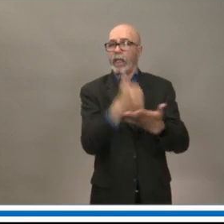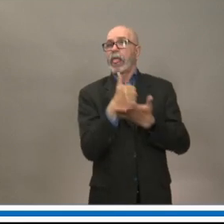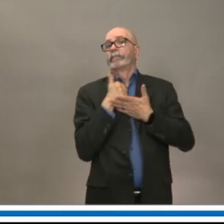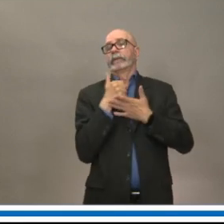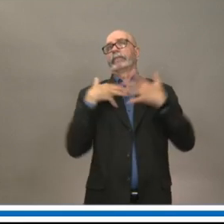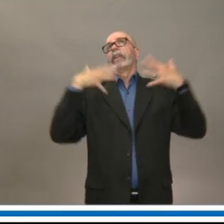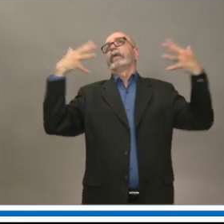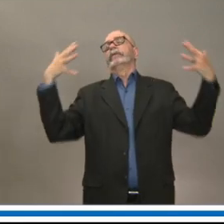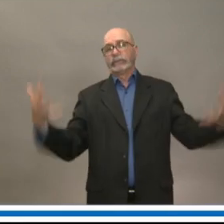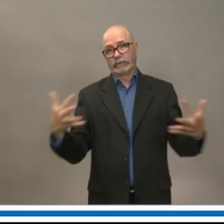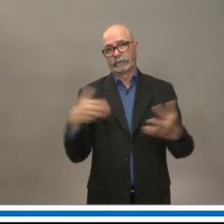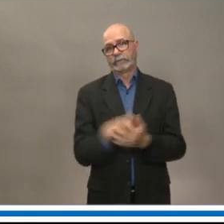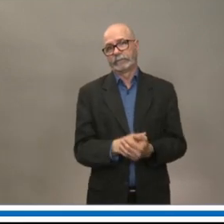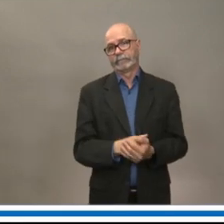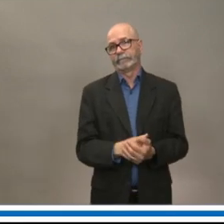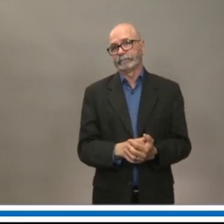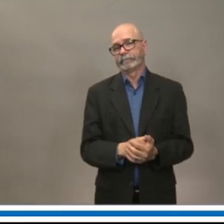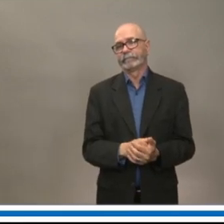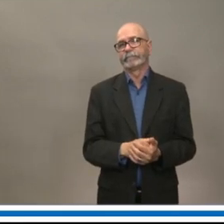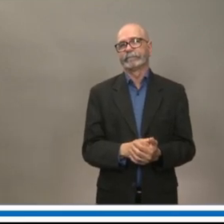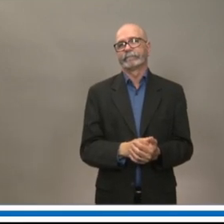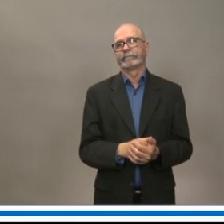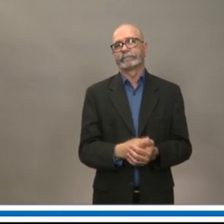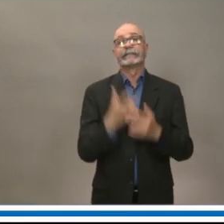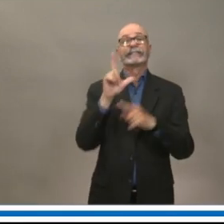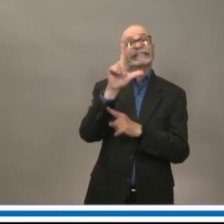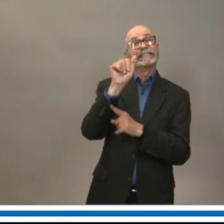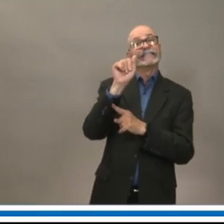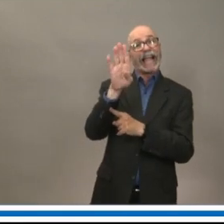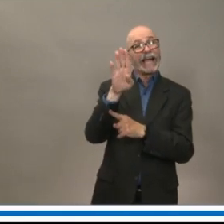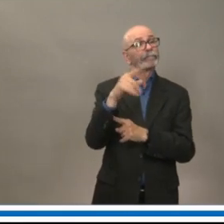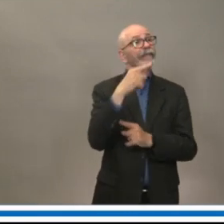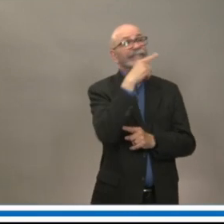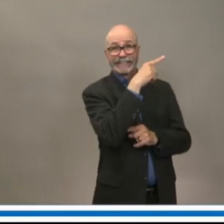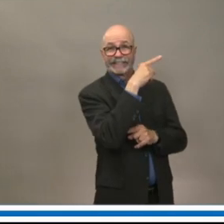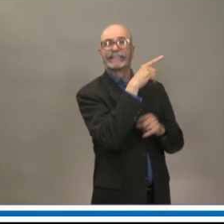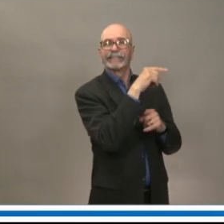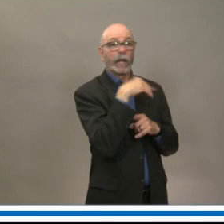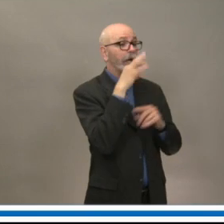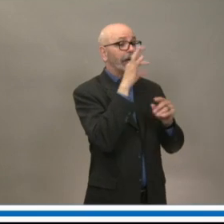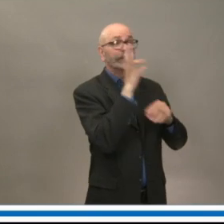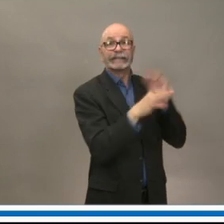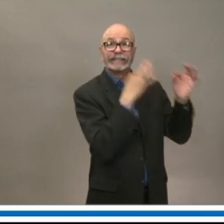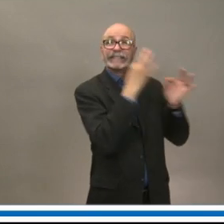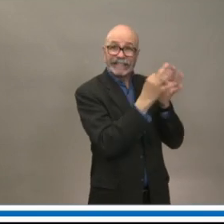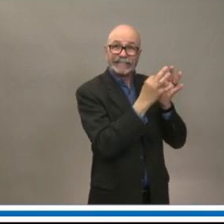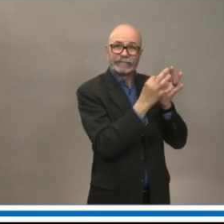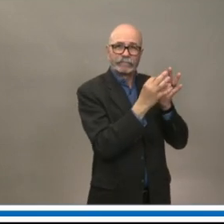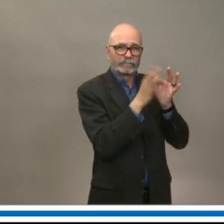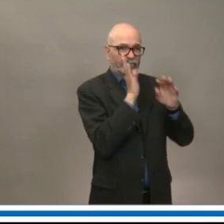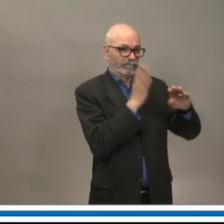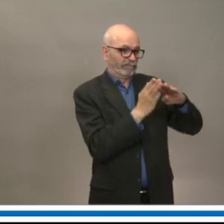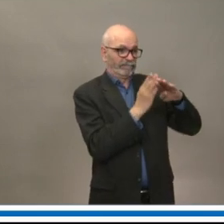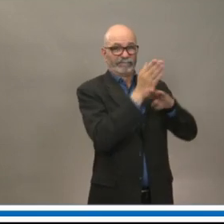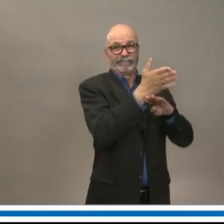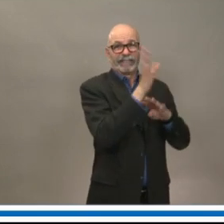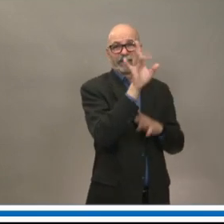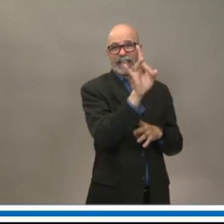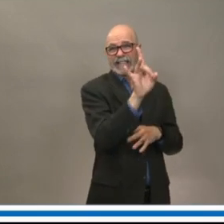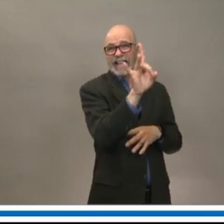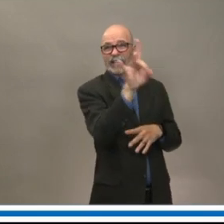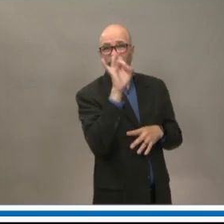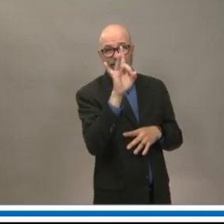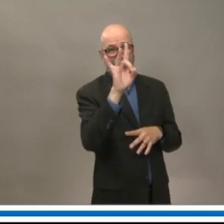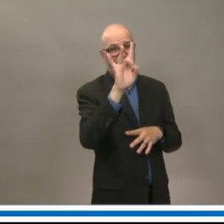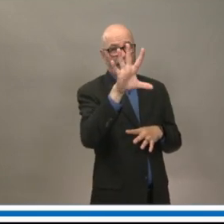And again, thank you to the lab. Yesterday they tested again over 800, or they tested 885 tests, and so